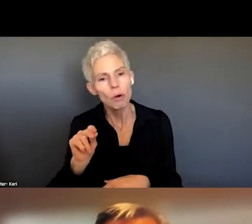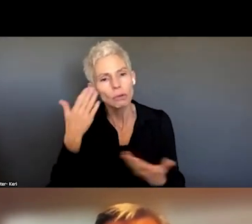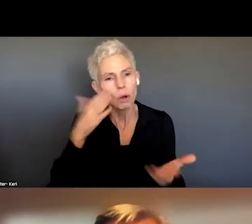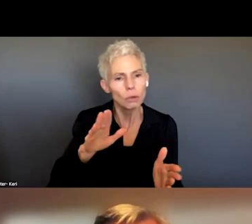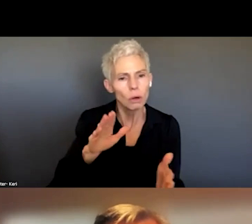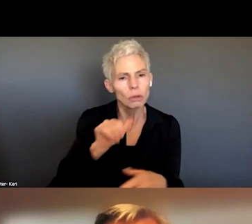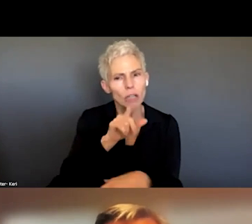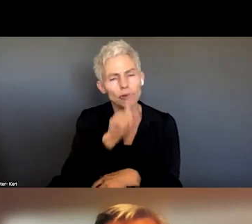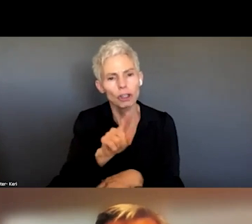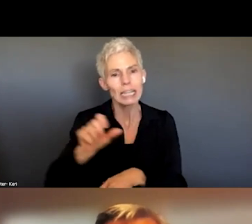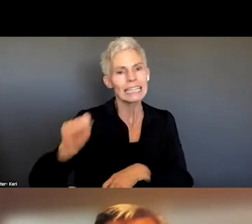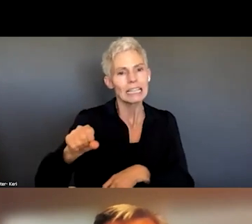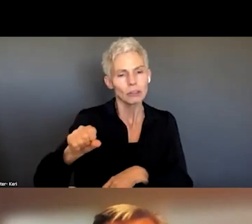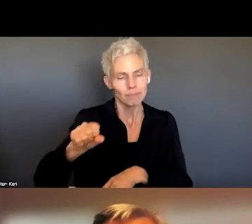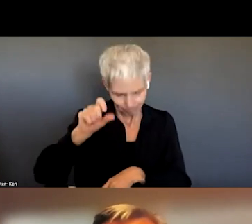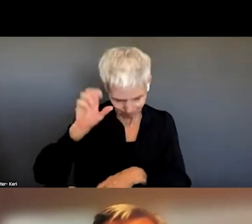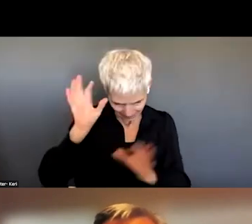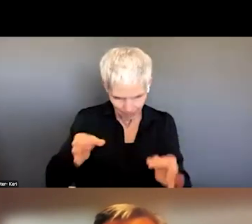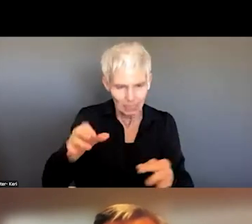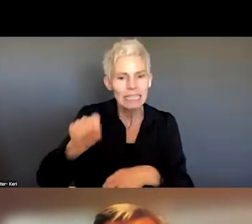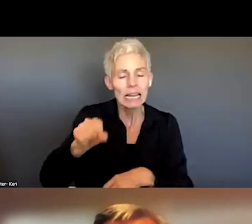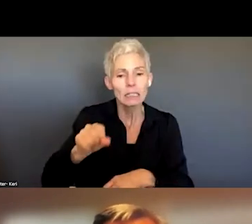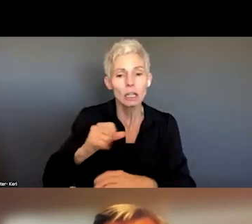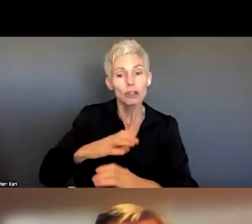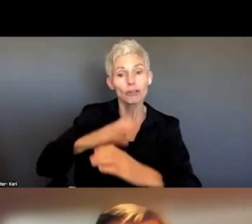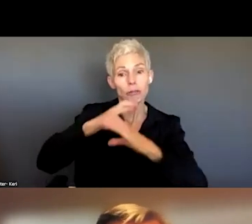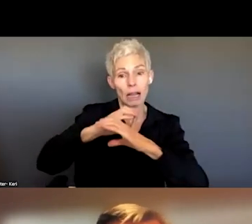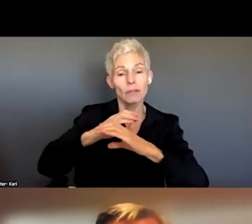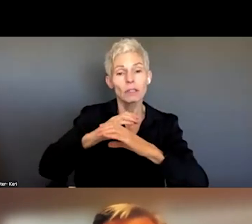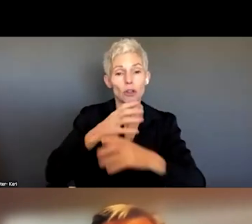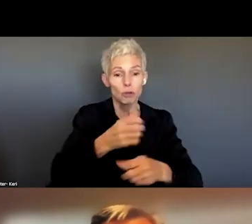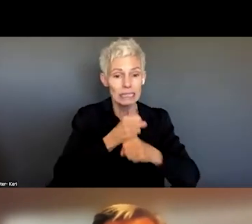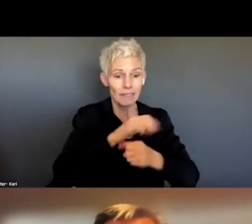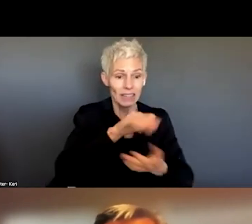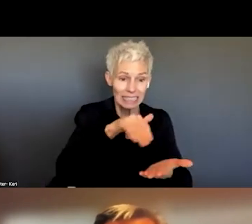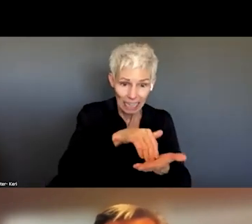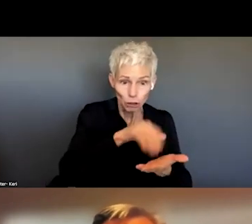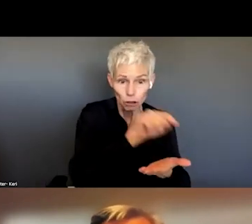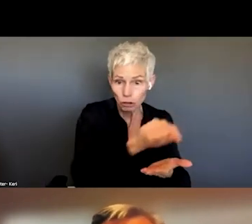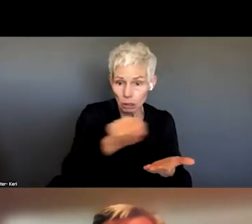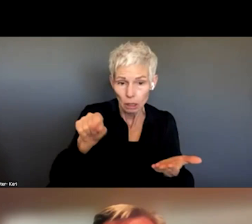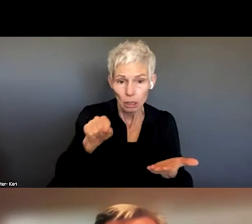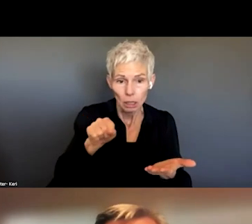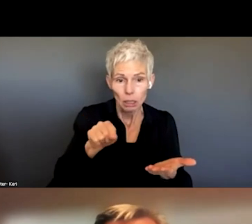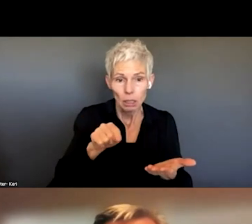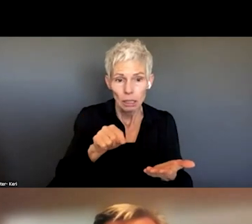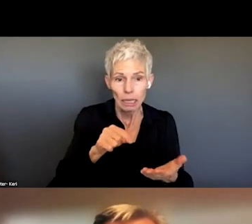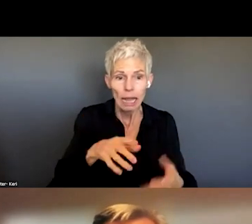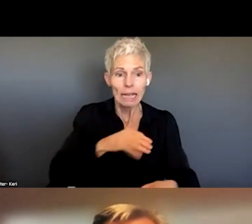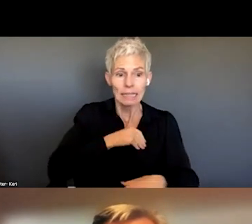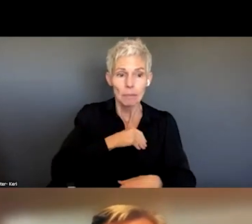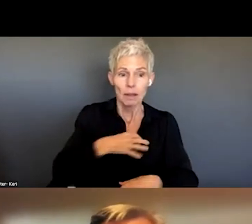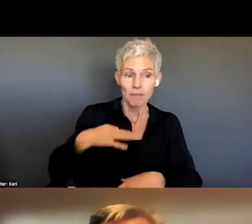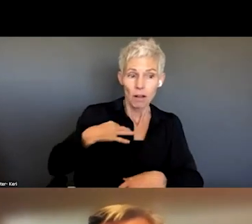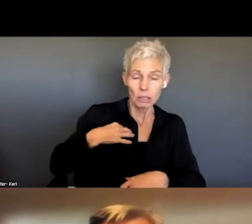or definitively yes, about should crisis receiving centers or crisis facilities take both voluntary and involuntary. So